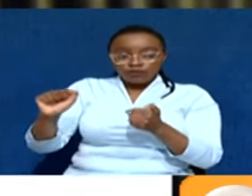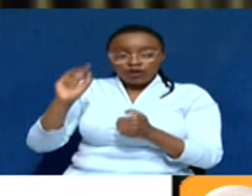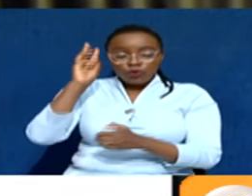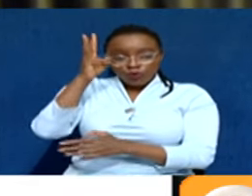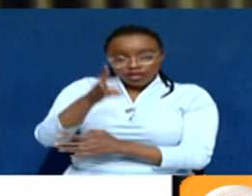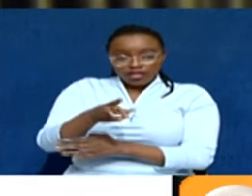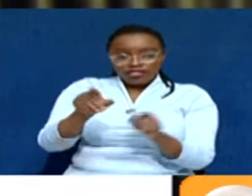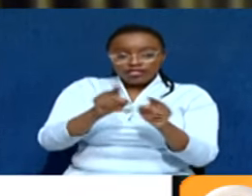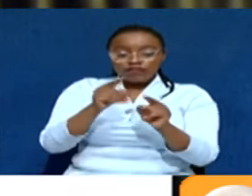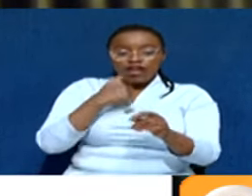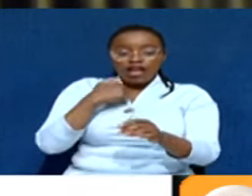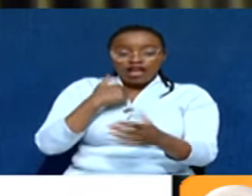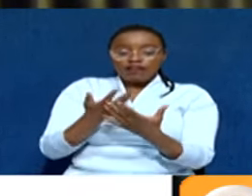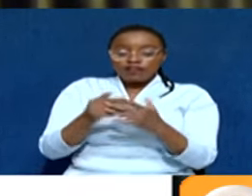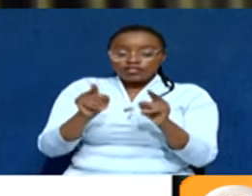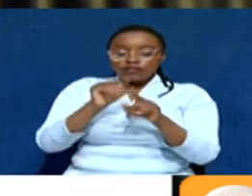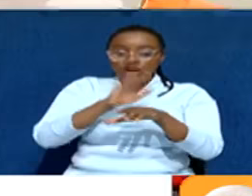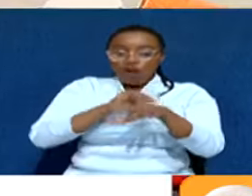cancelled.